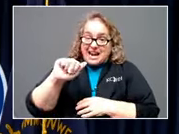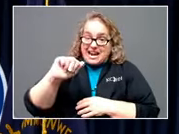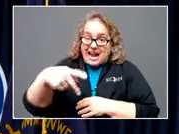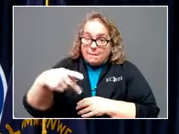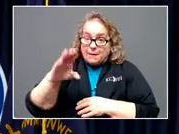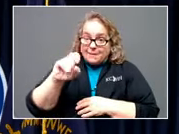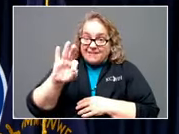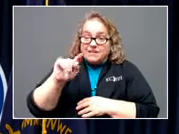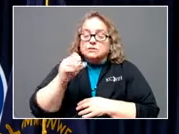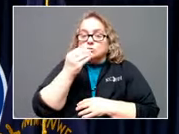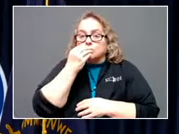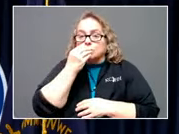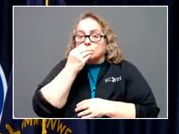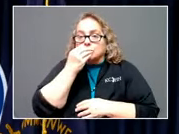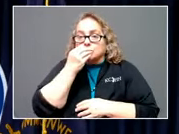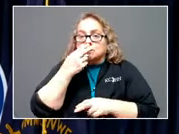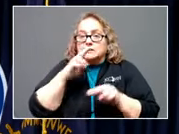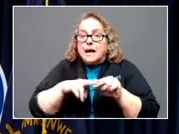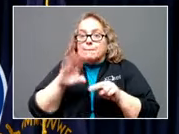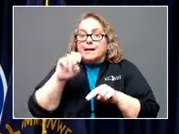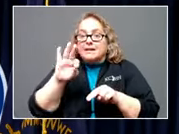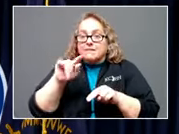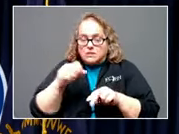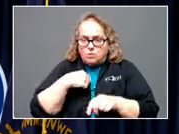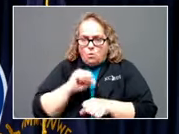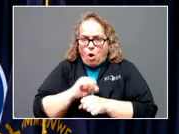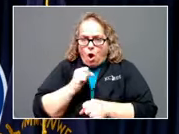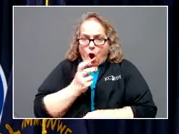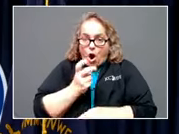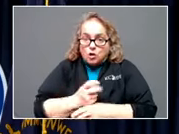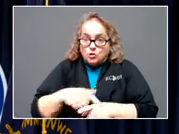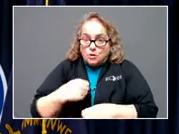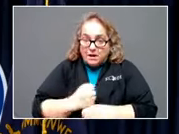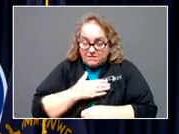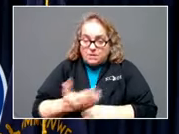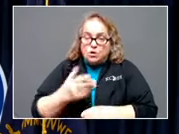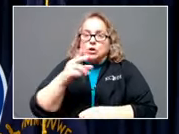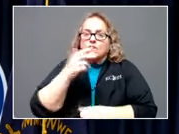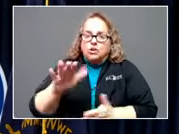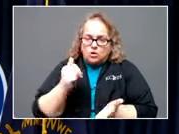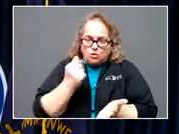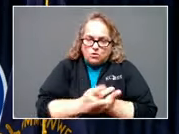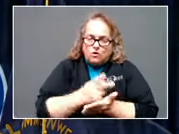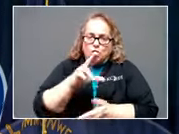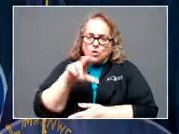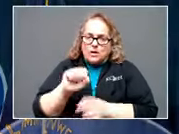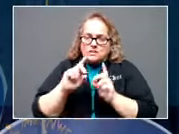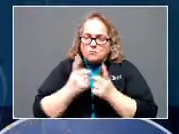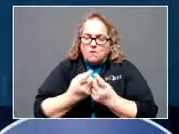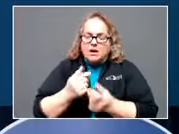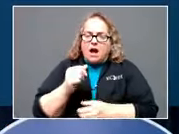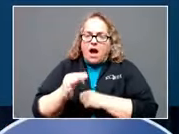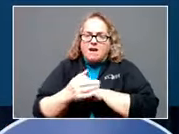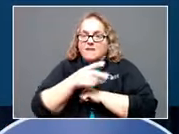we've worked hard to make available, have been approved by the U.S. Department of Agriculture, Food and Nutrition Service for Kentuckians